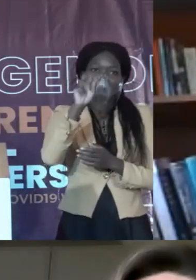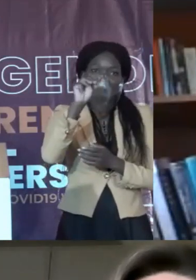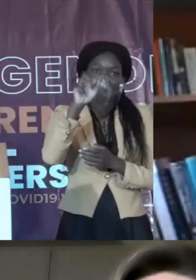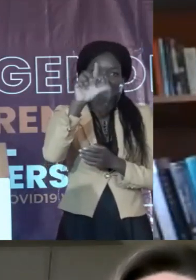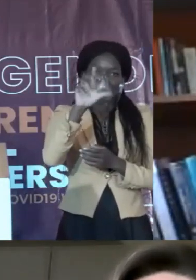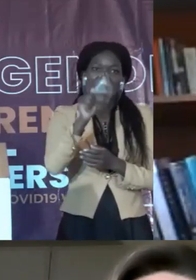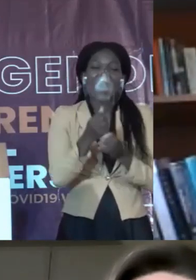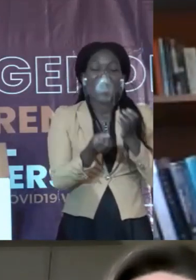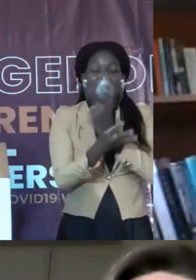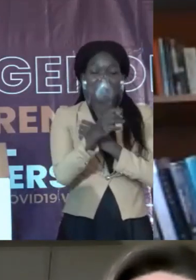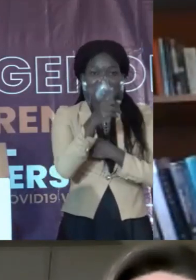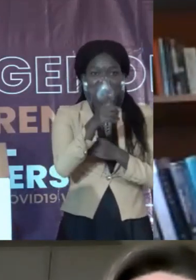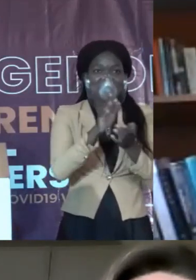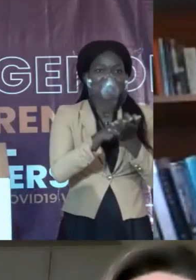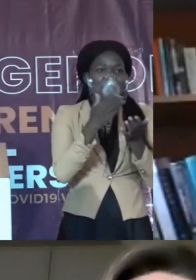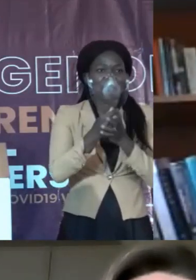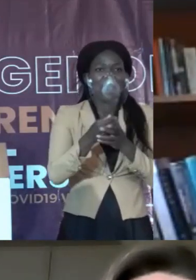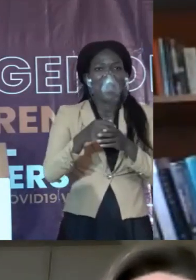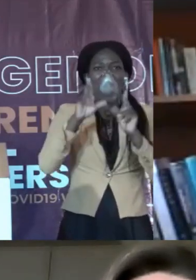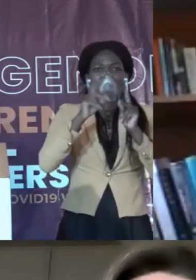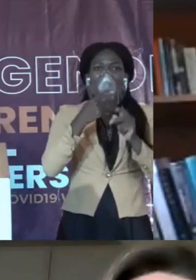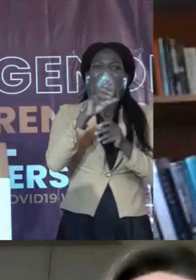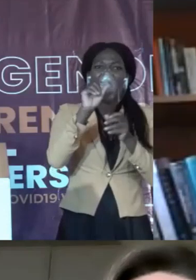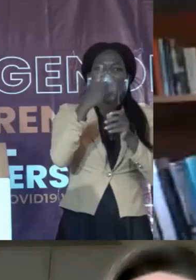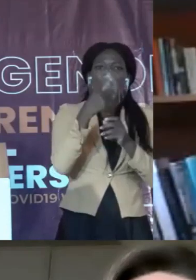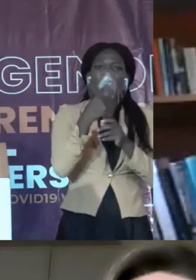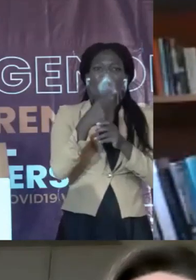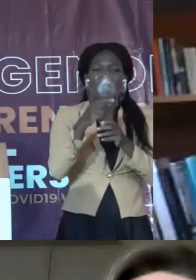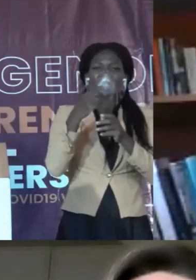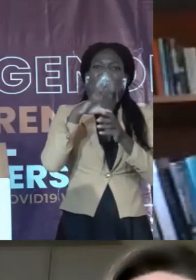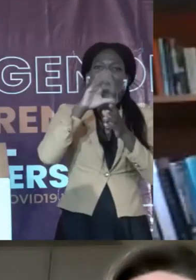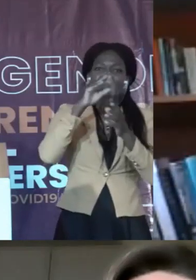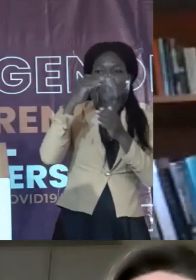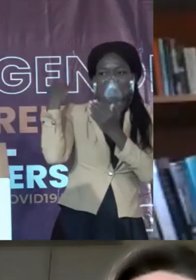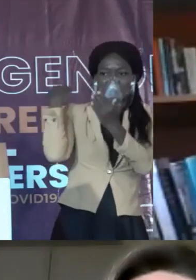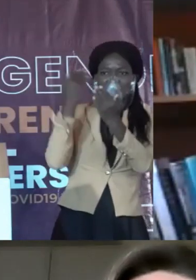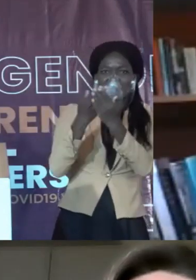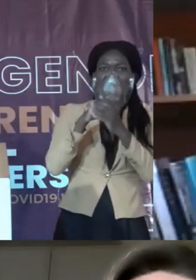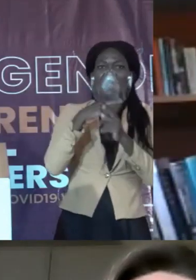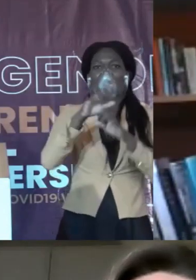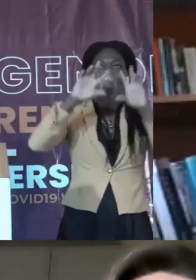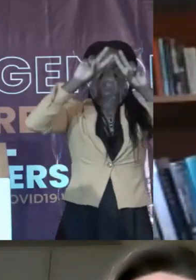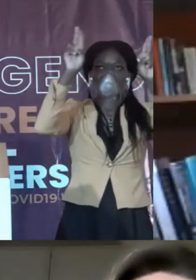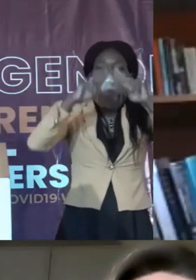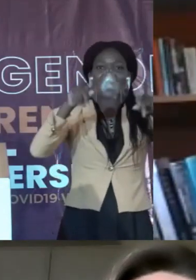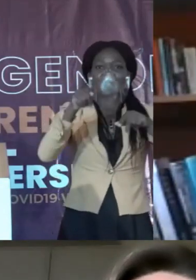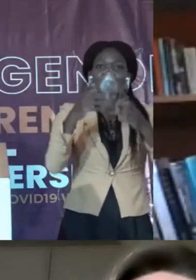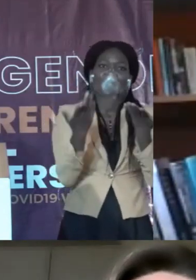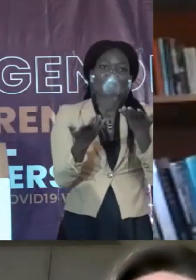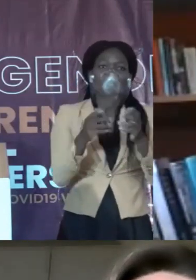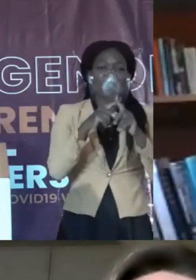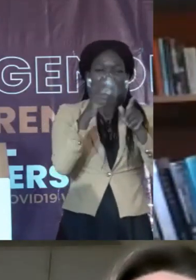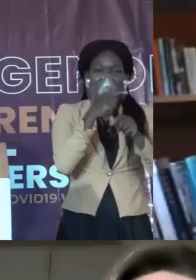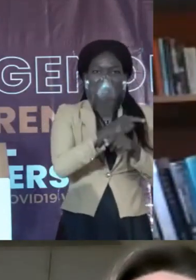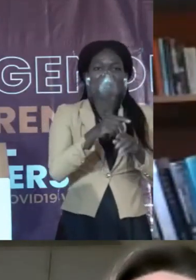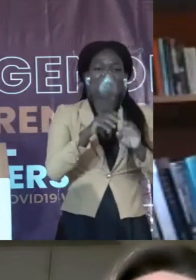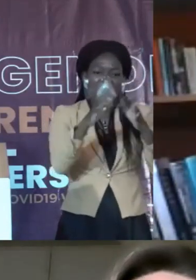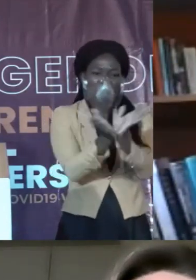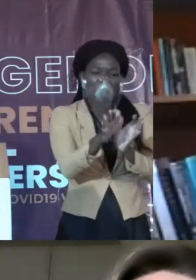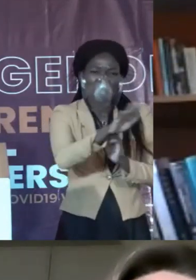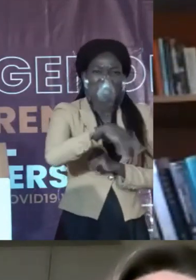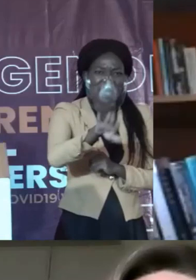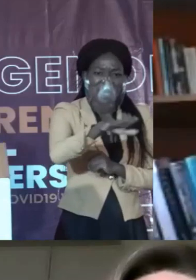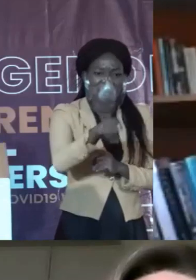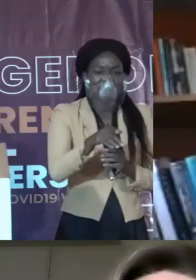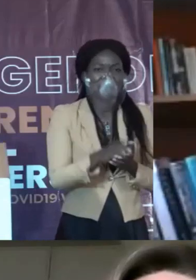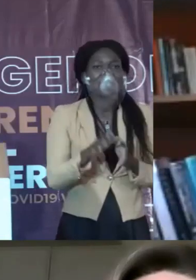have talked about national level also matters. So much as we work at the individual level, at community level,